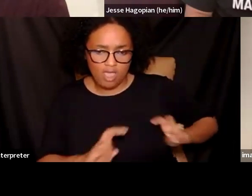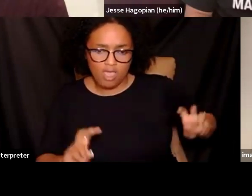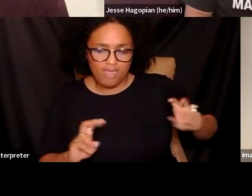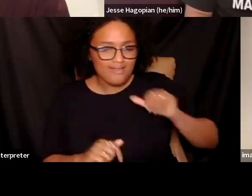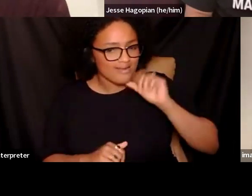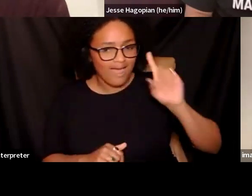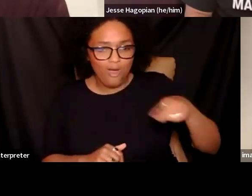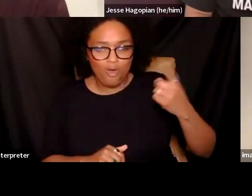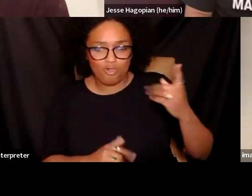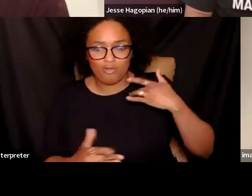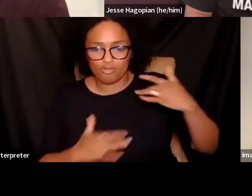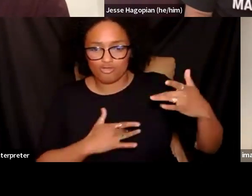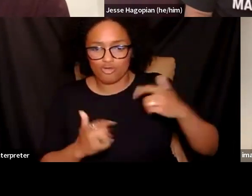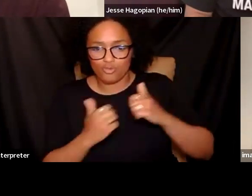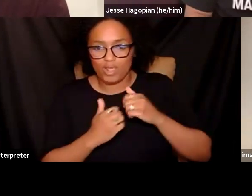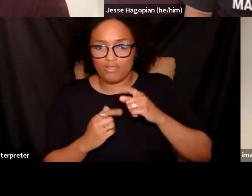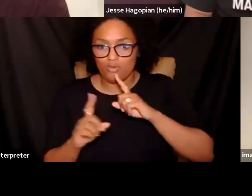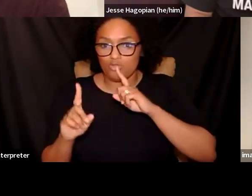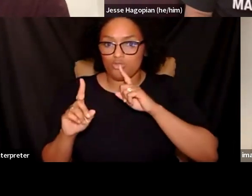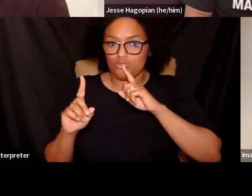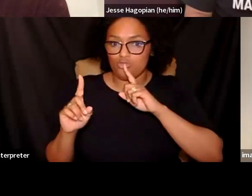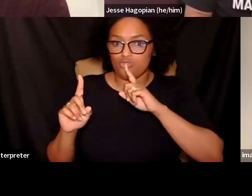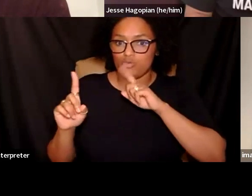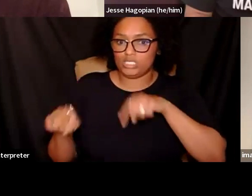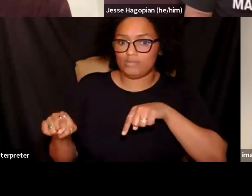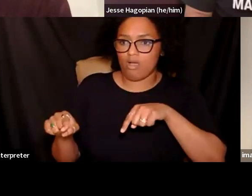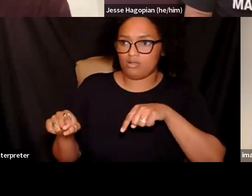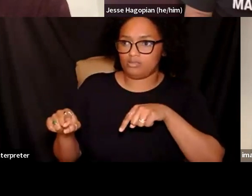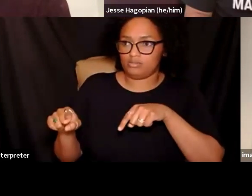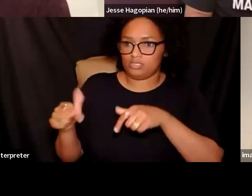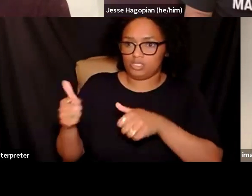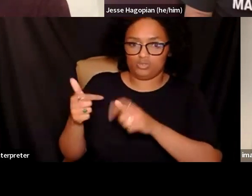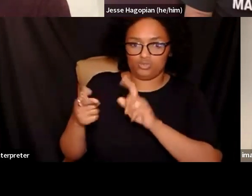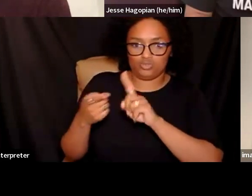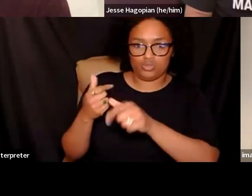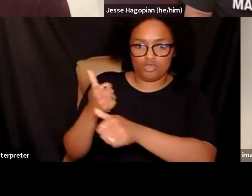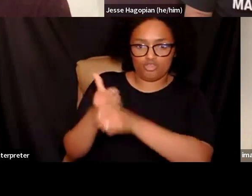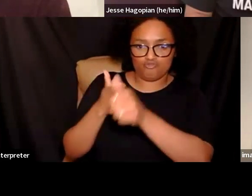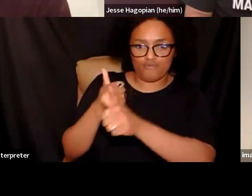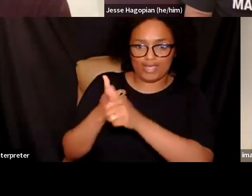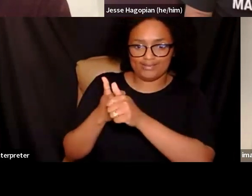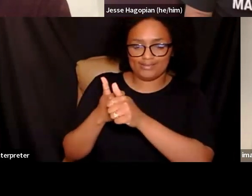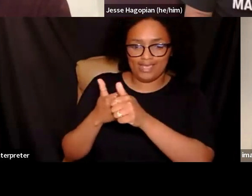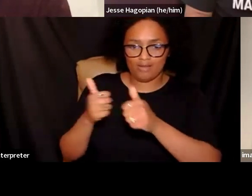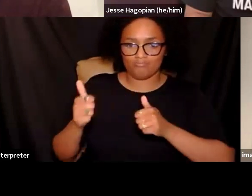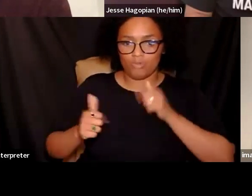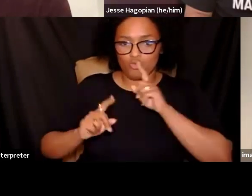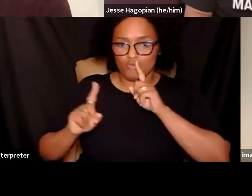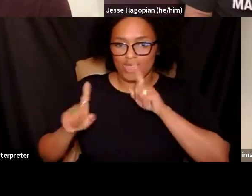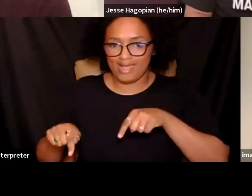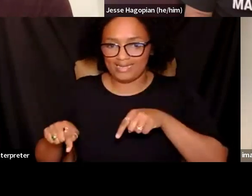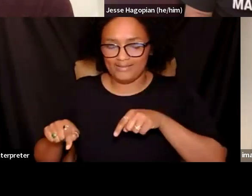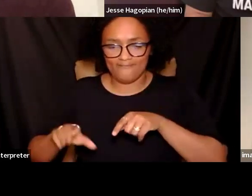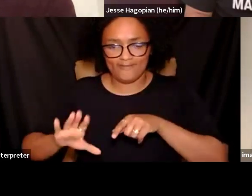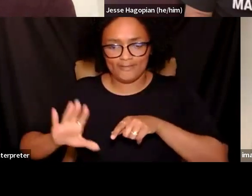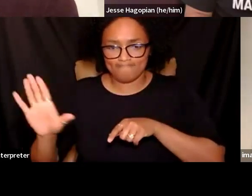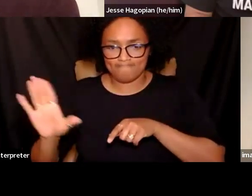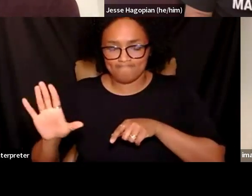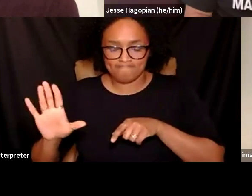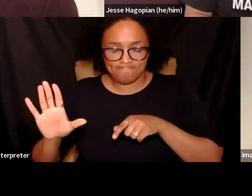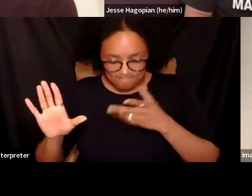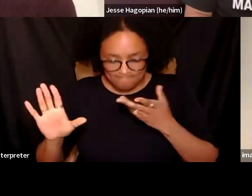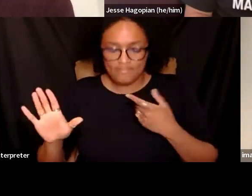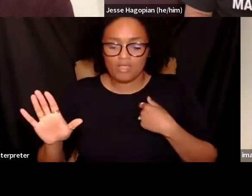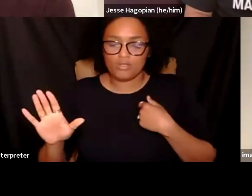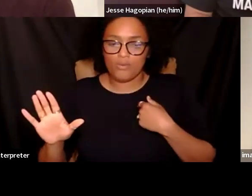the response to the kind of threats and the kind of external forces. So I would